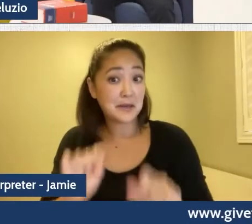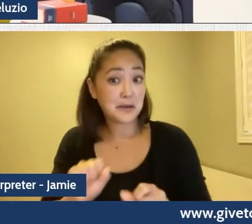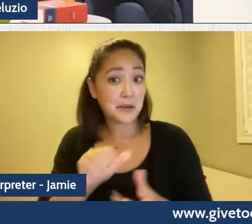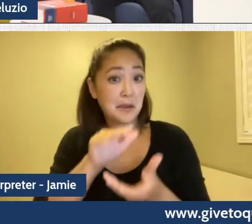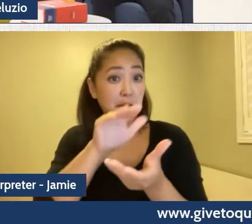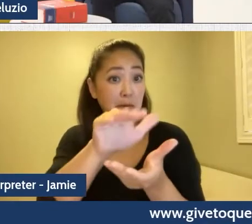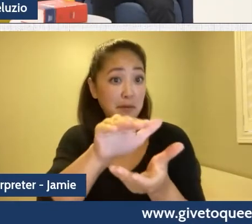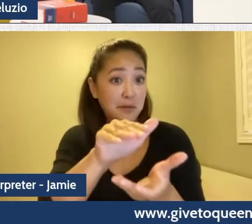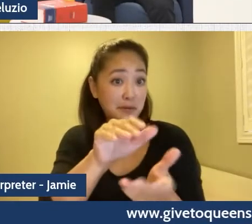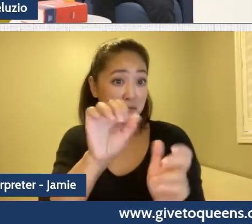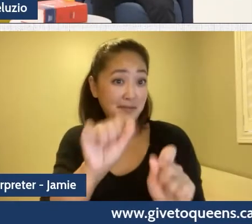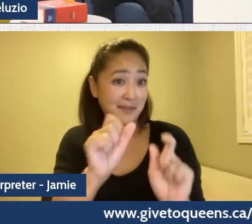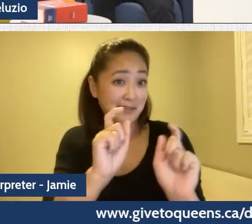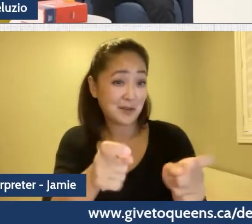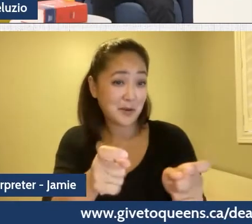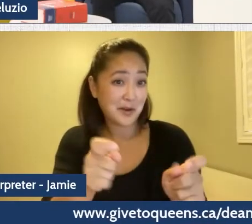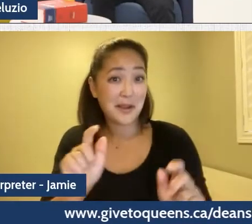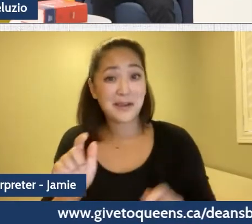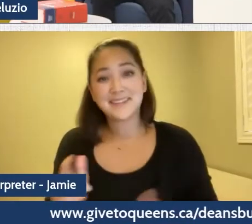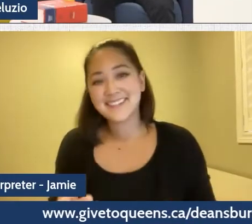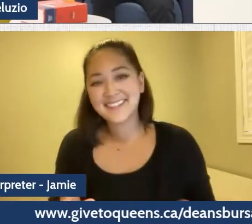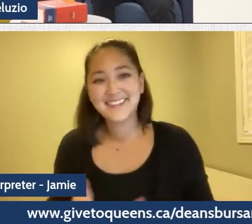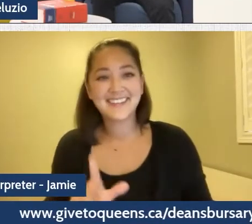idea. You see,